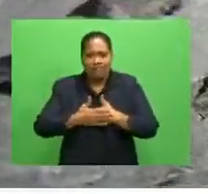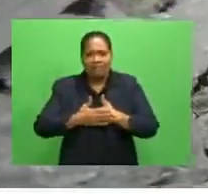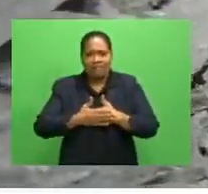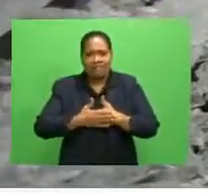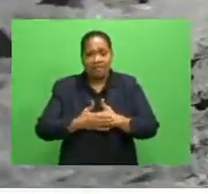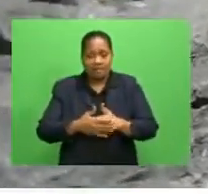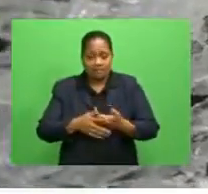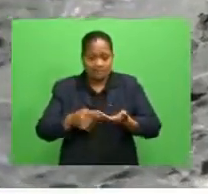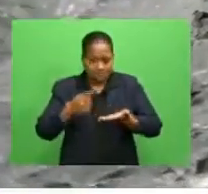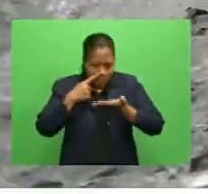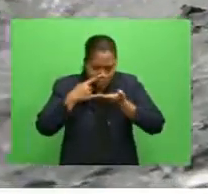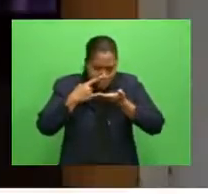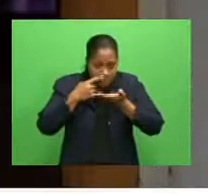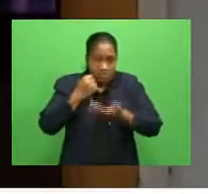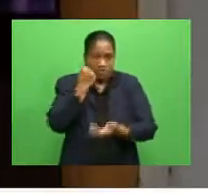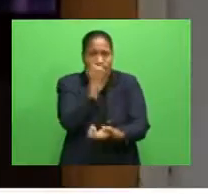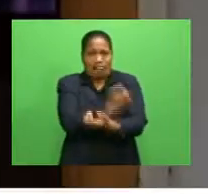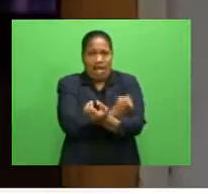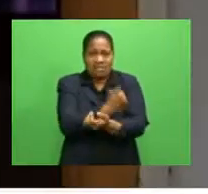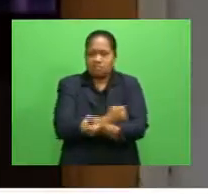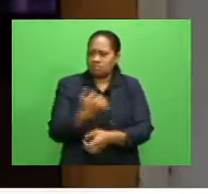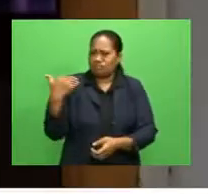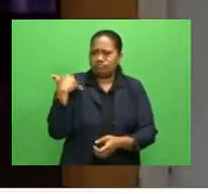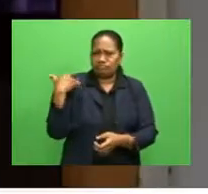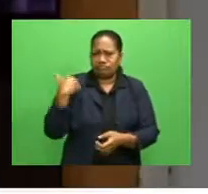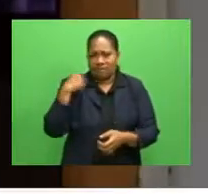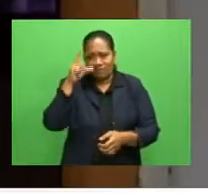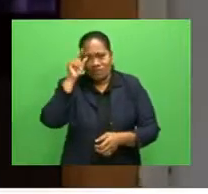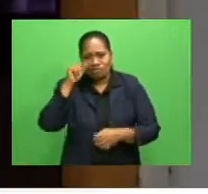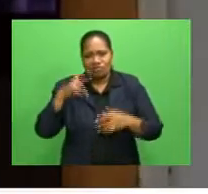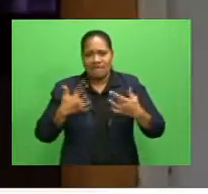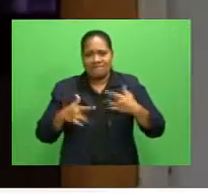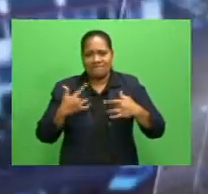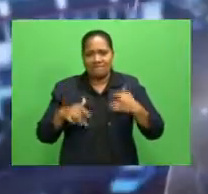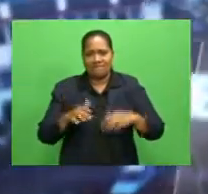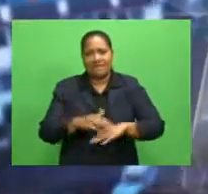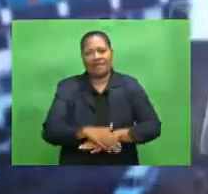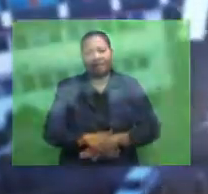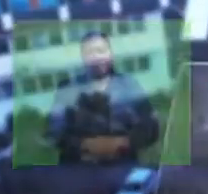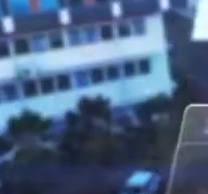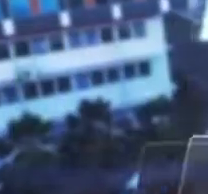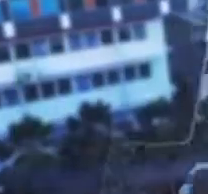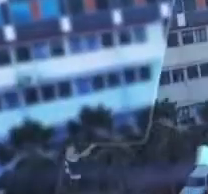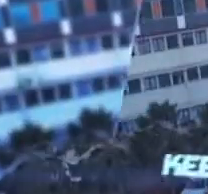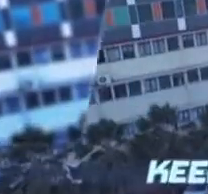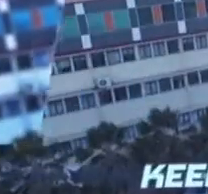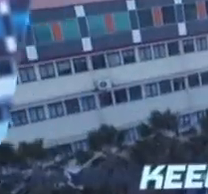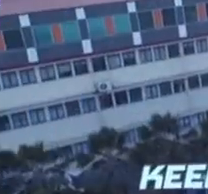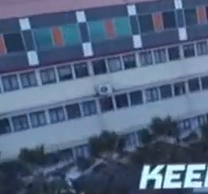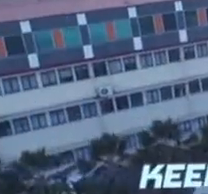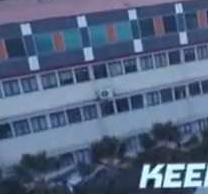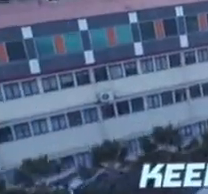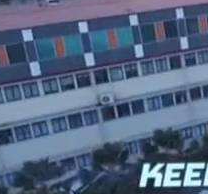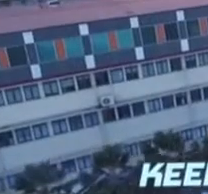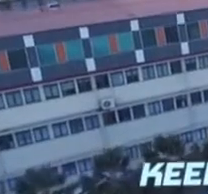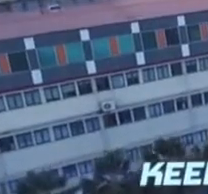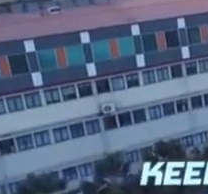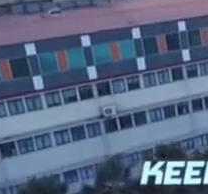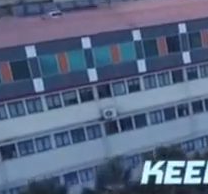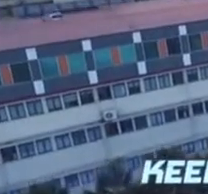And meth a factor Fijian lives now, says Minister. From the studios of FBC